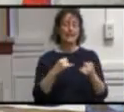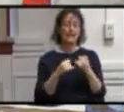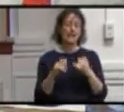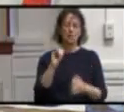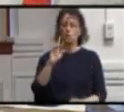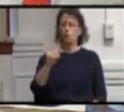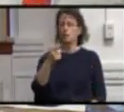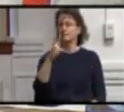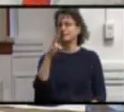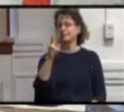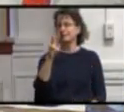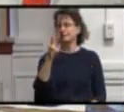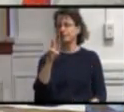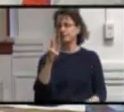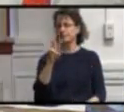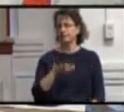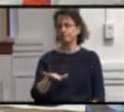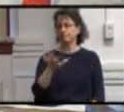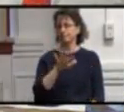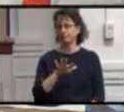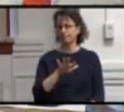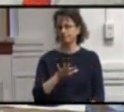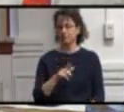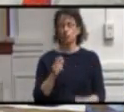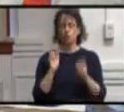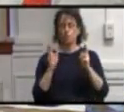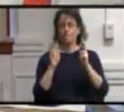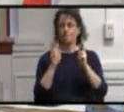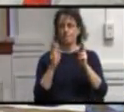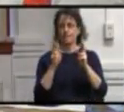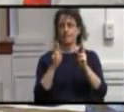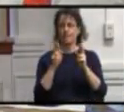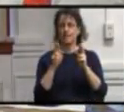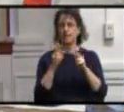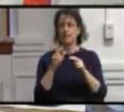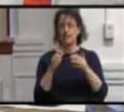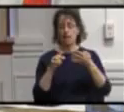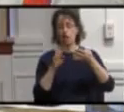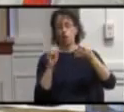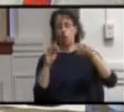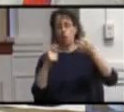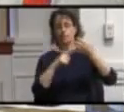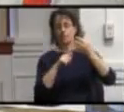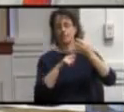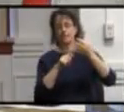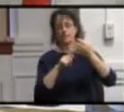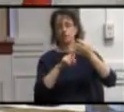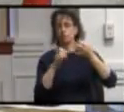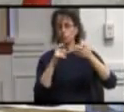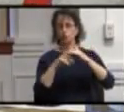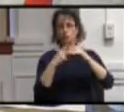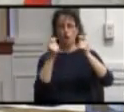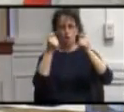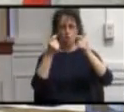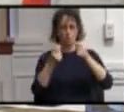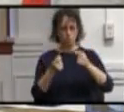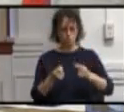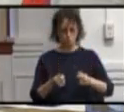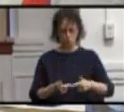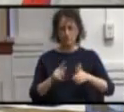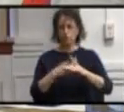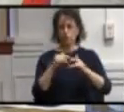17th, and so around the end of August. Hopefully, we'll be able quickly to screen through the applications and begin another round of